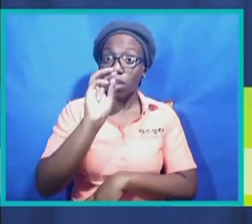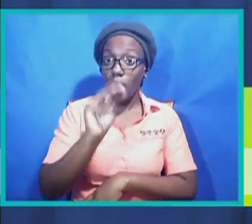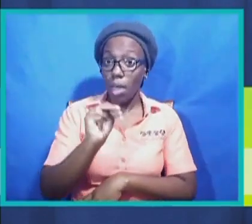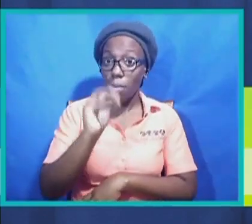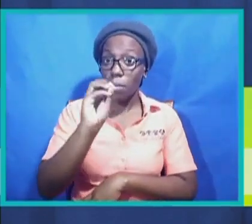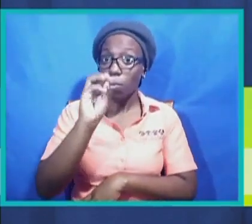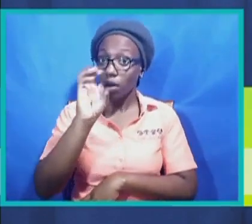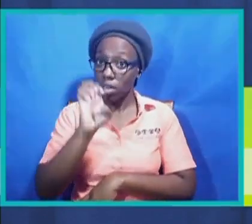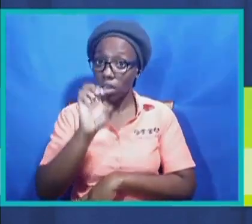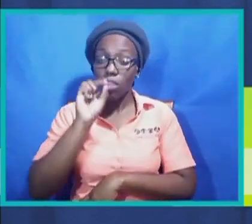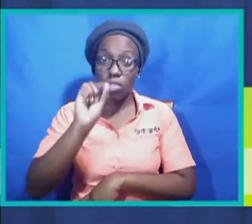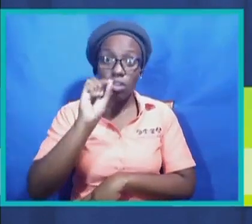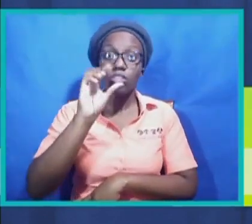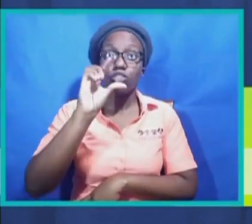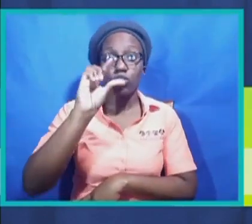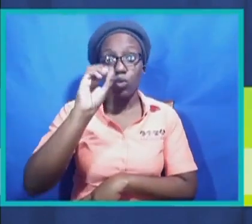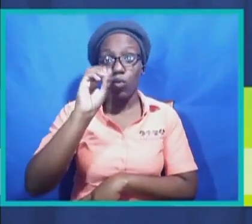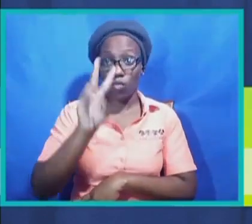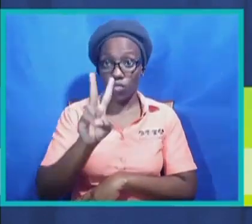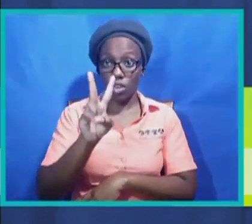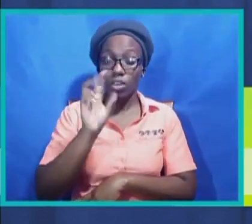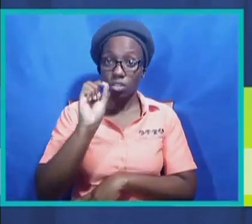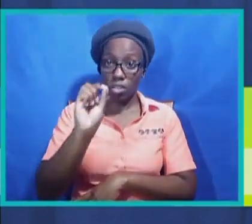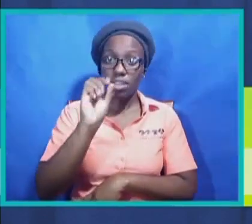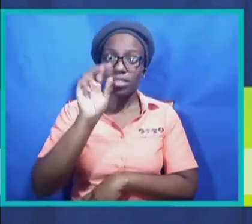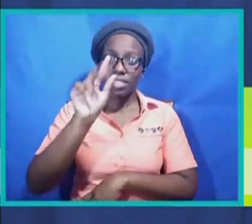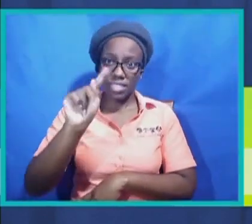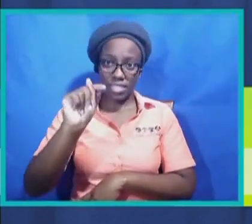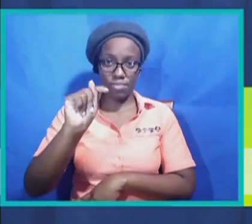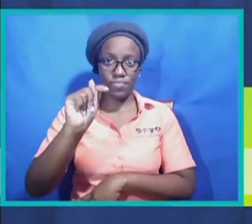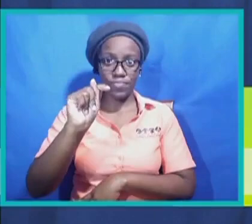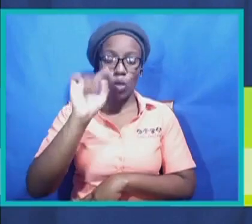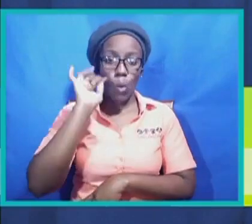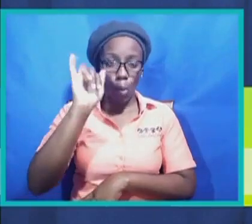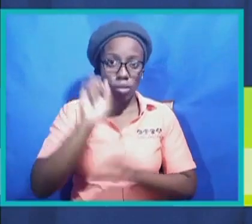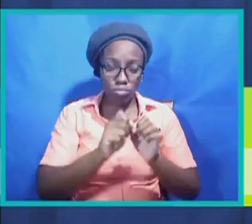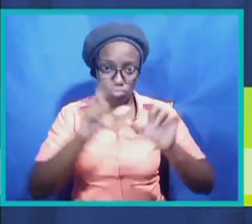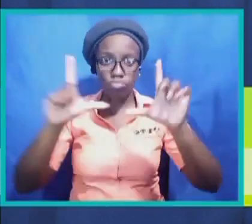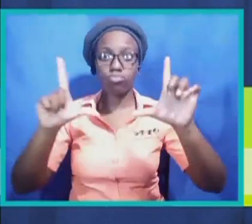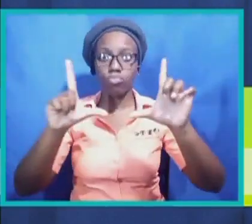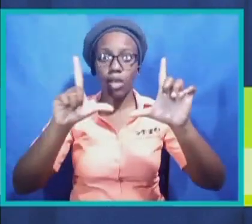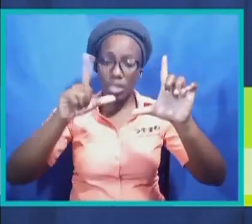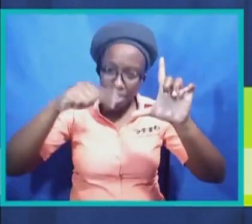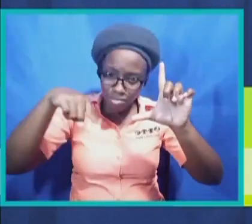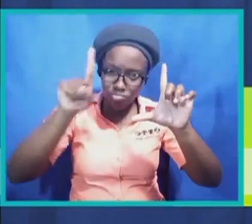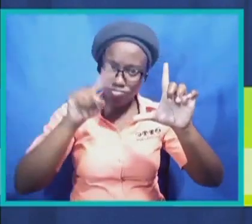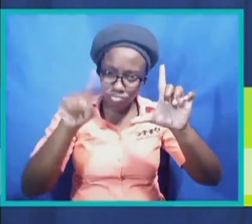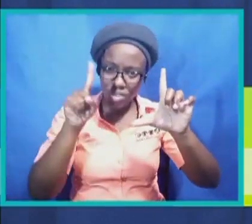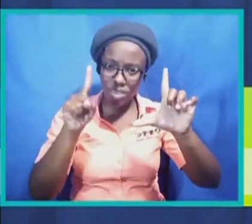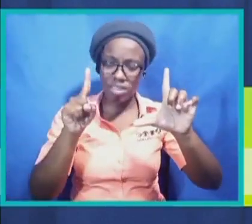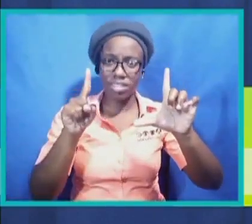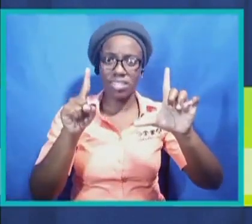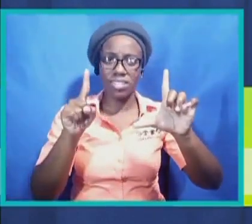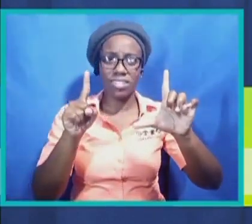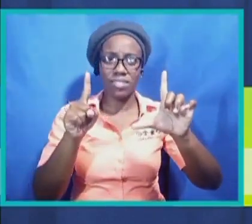www.moe.gov.tt, and that will take you to the home page. You then scroll down till you get to the National Consultation Education Policy